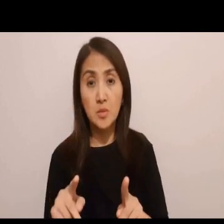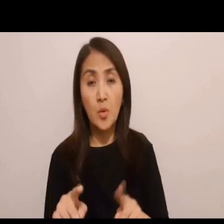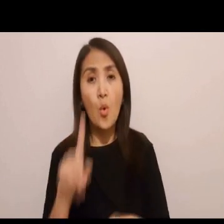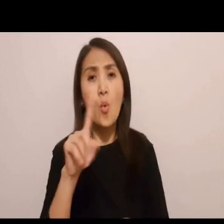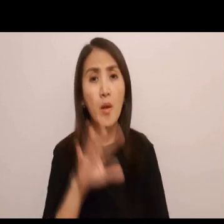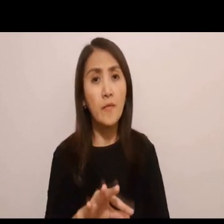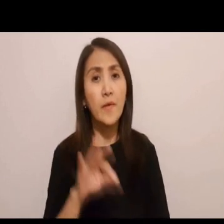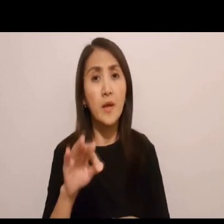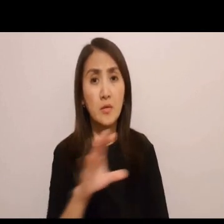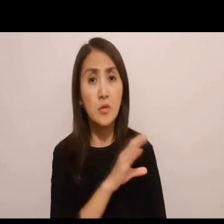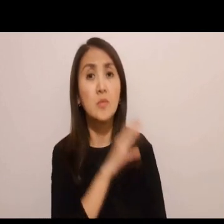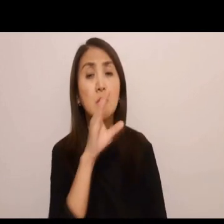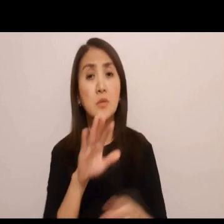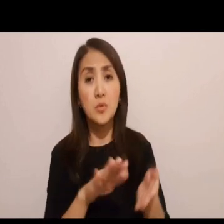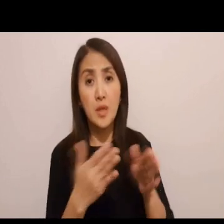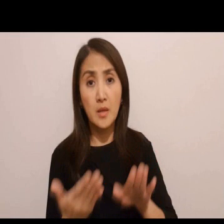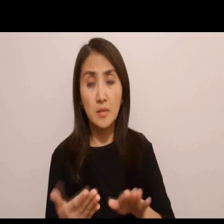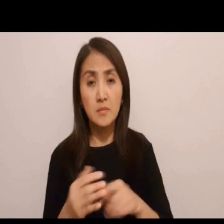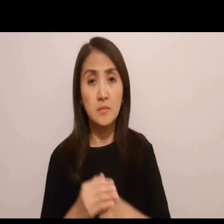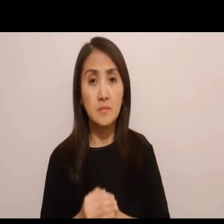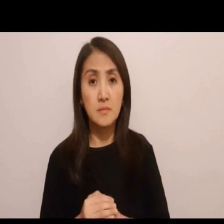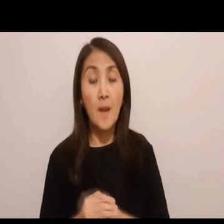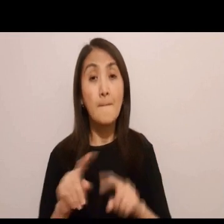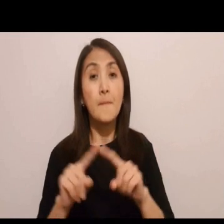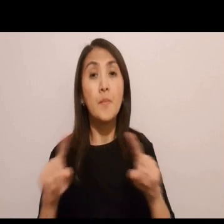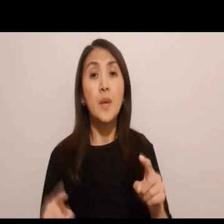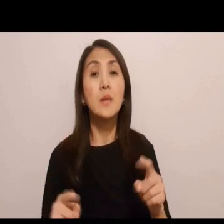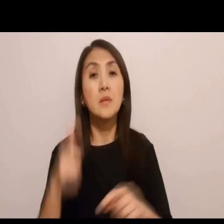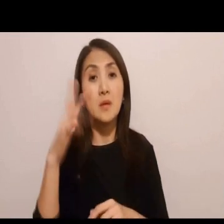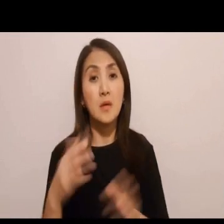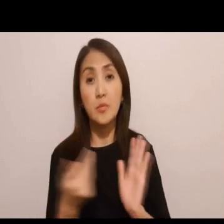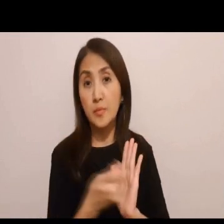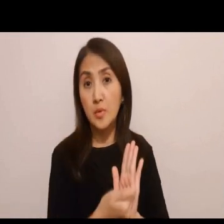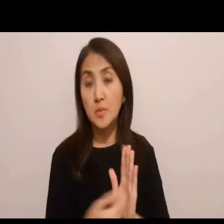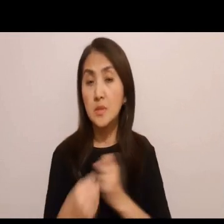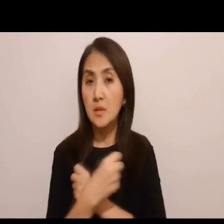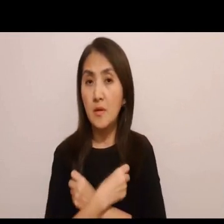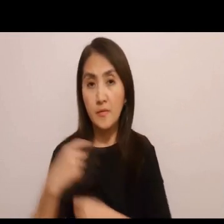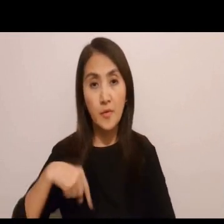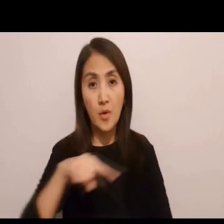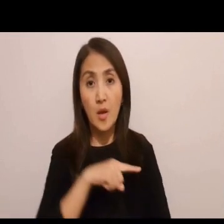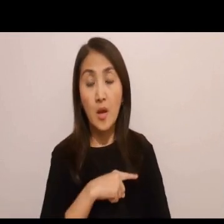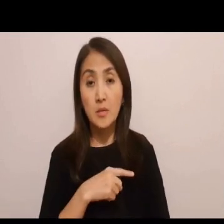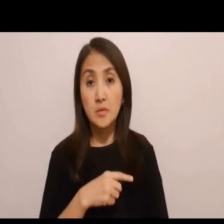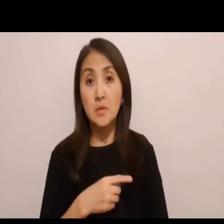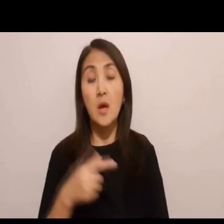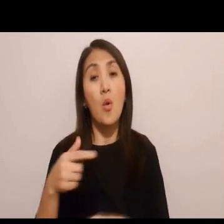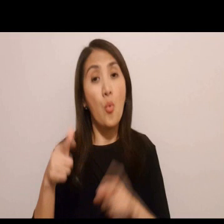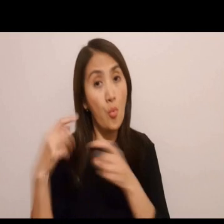perhaps for a good person, one might even find courage to die. But God proves his love